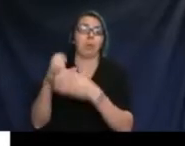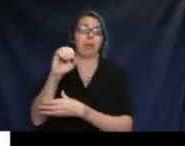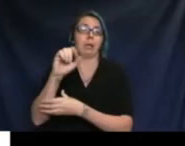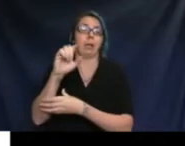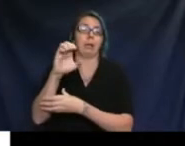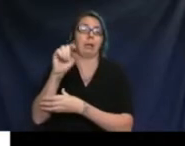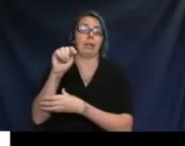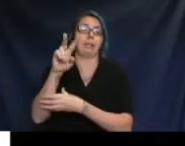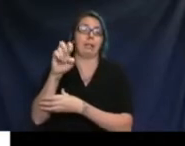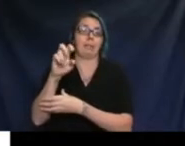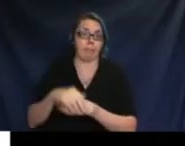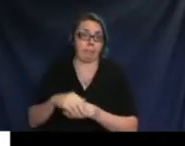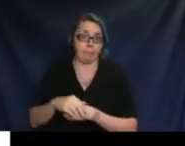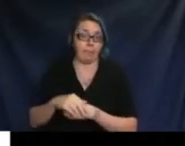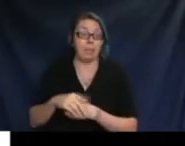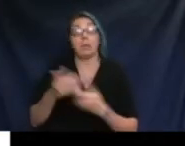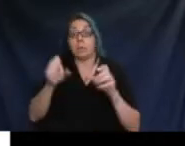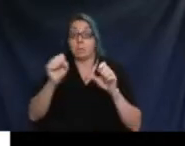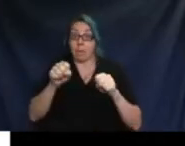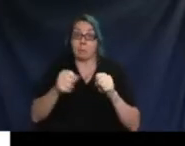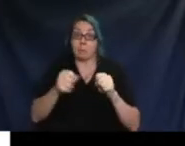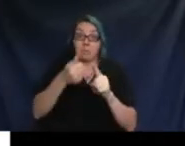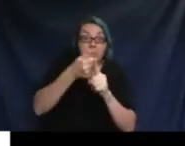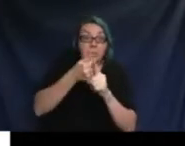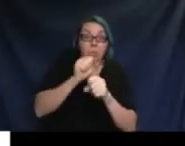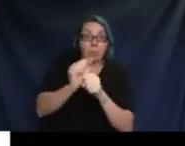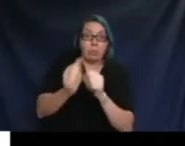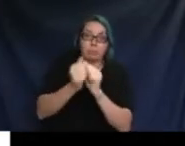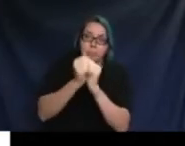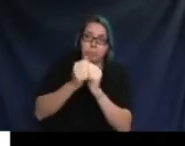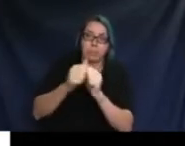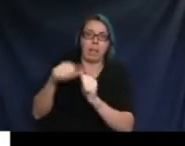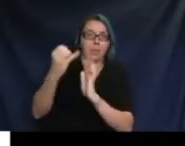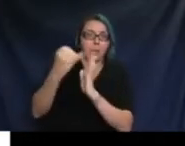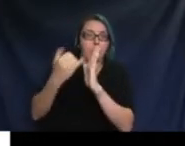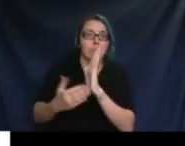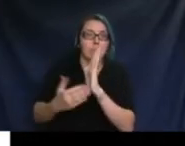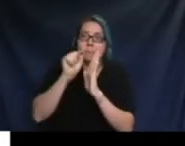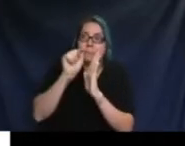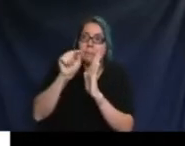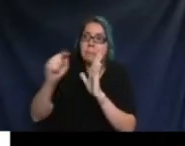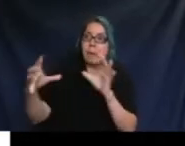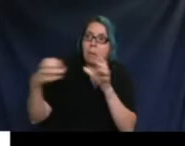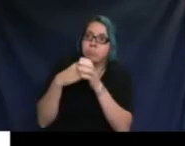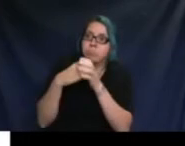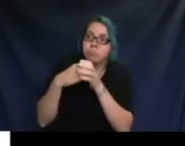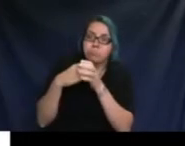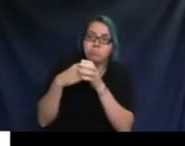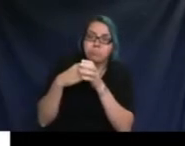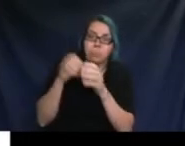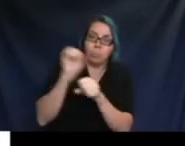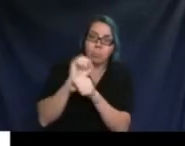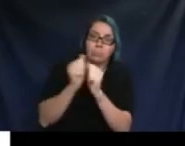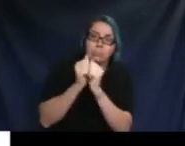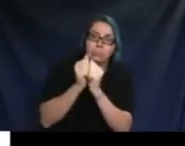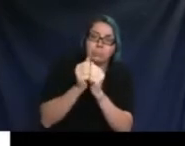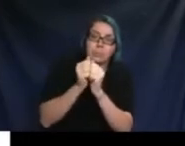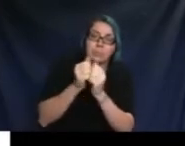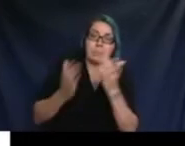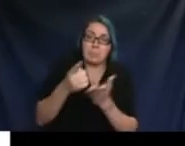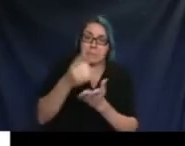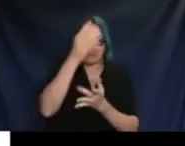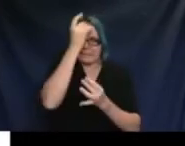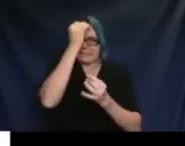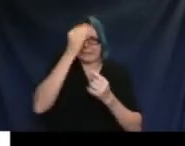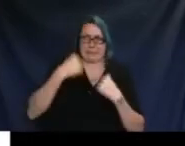you're collaborating with other artists. So you may be considering whether or not to apply as an individual artist or whether or